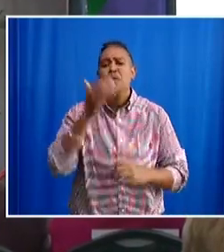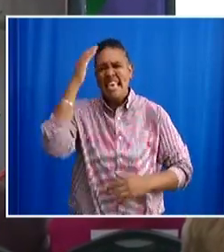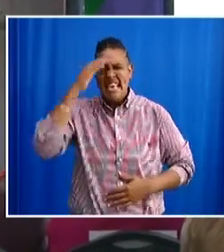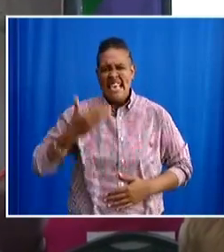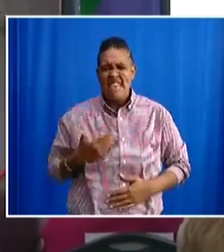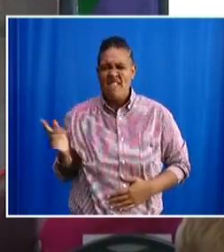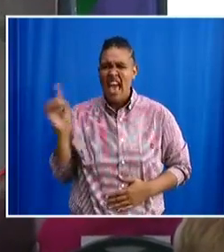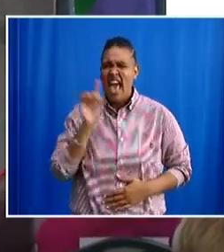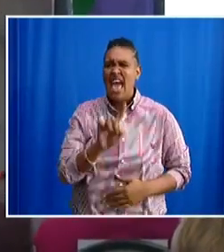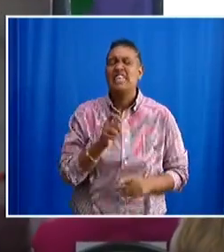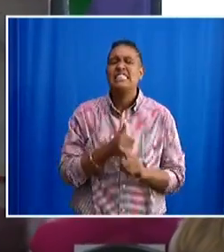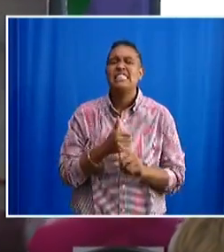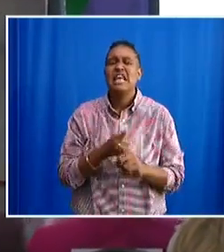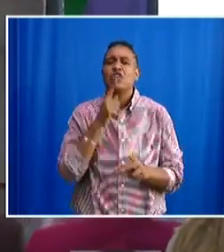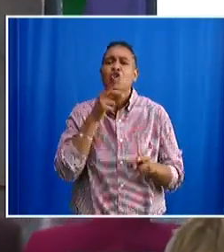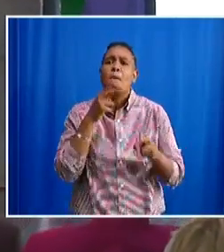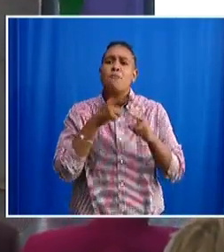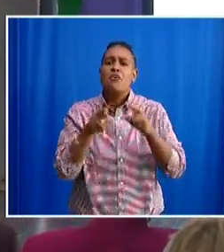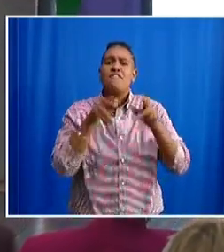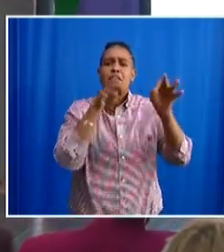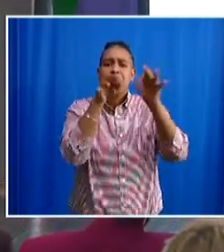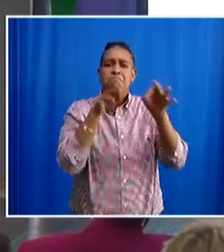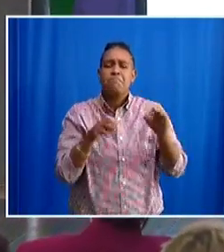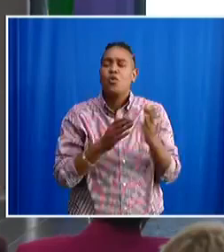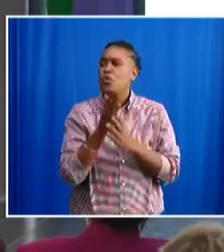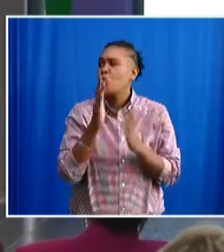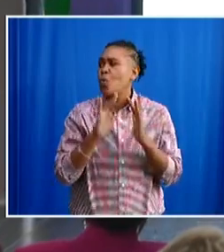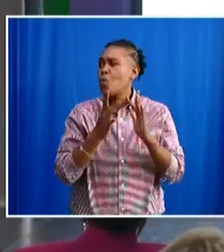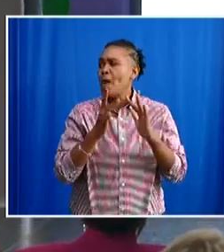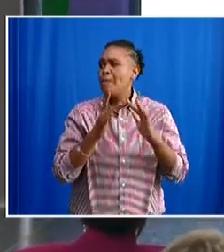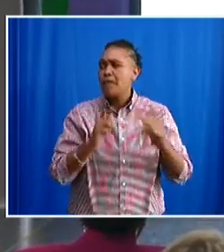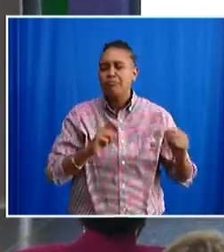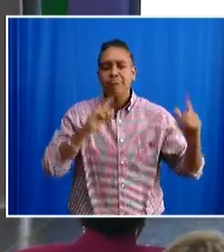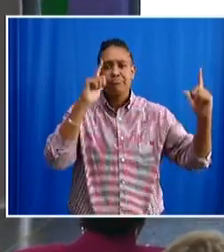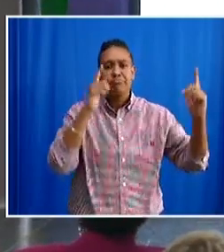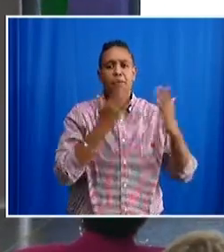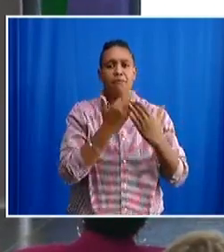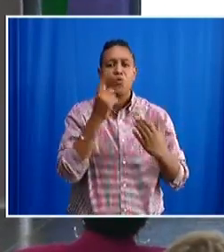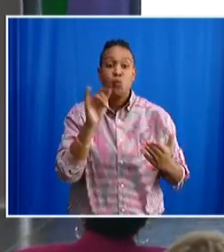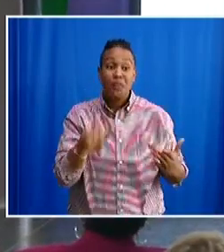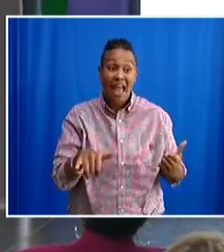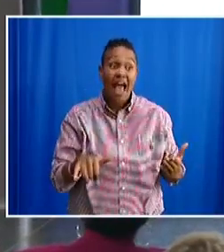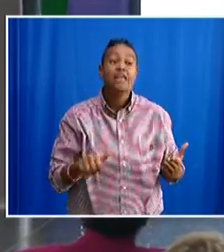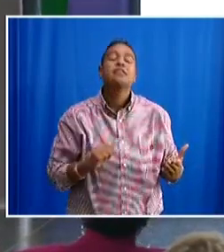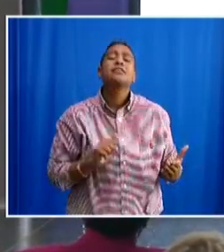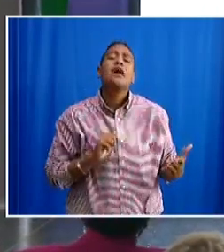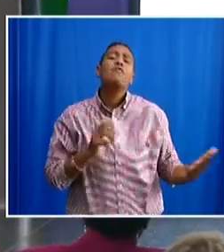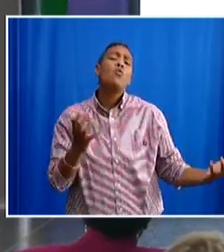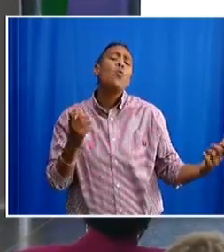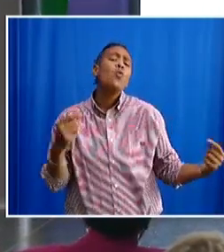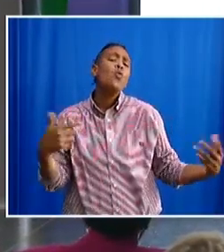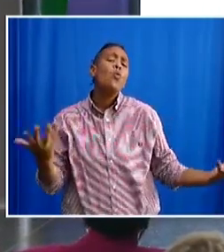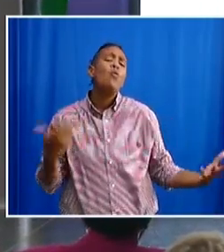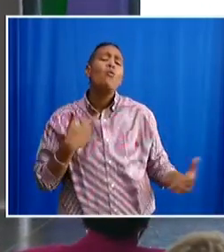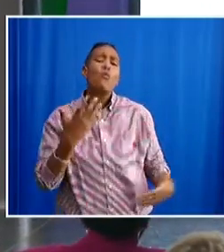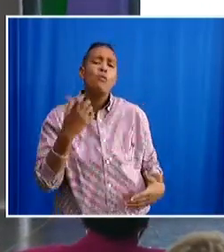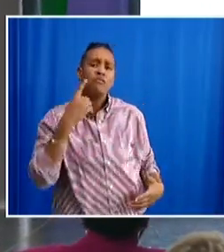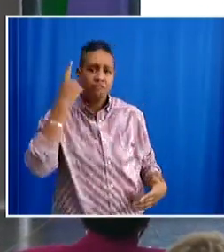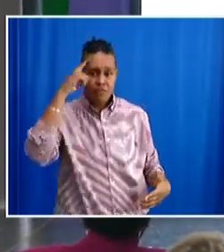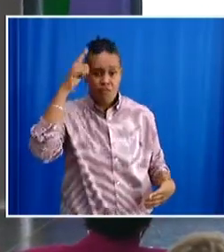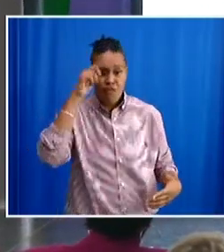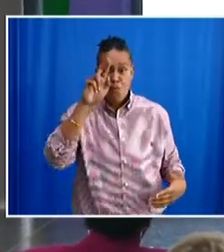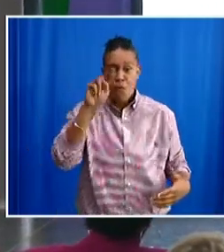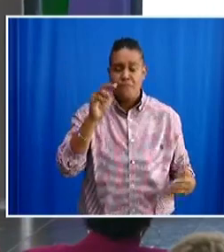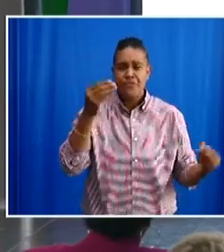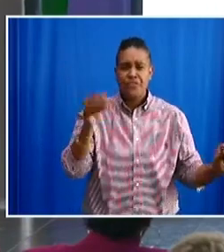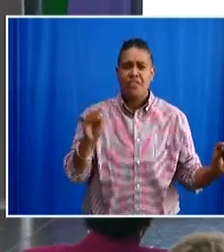to take you briefly through the webpage, but before doing that, I want, on behalf of the UN